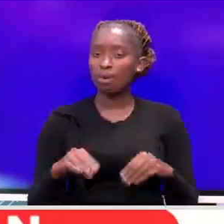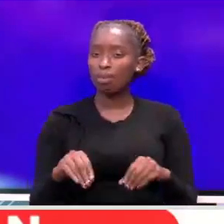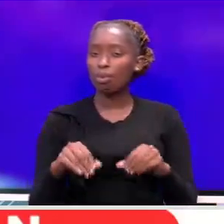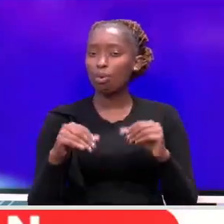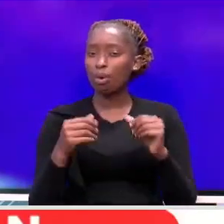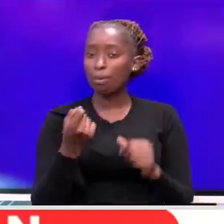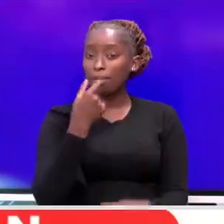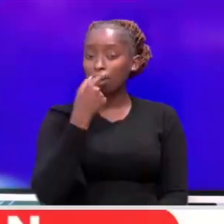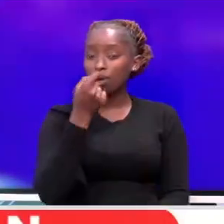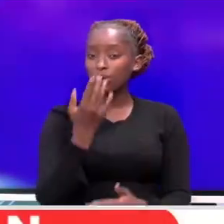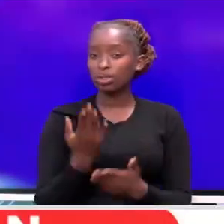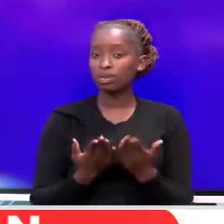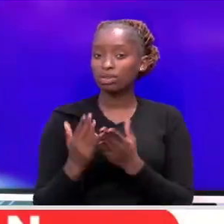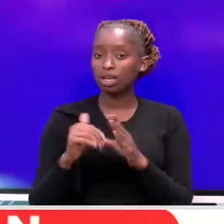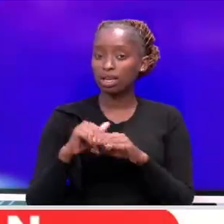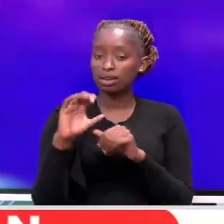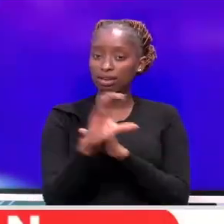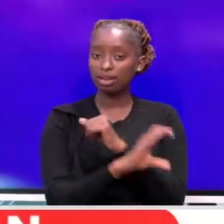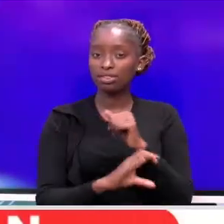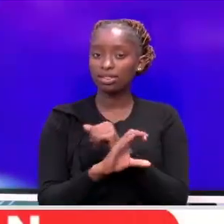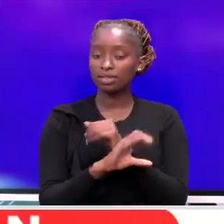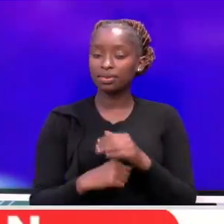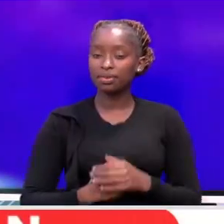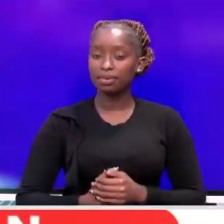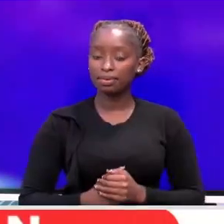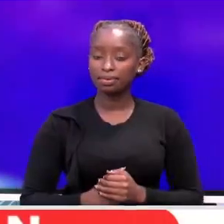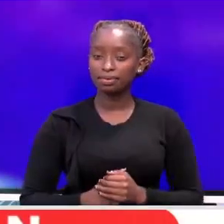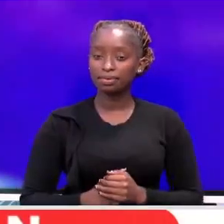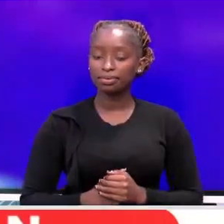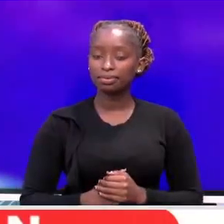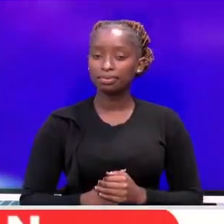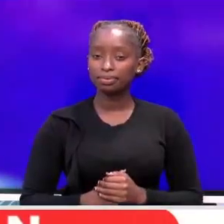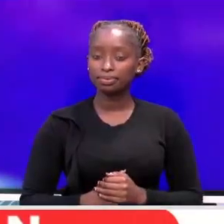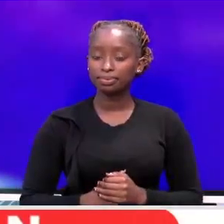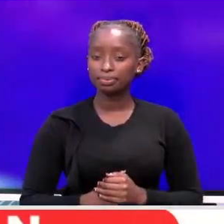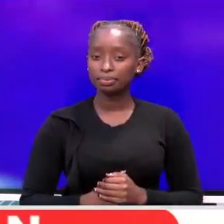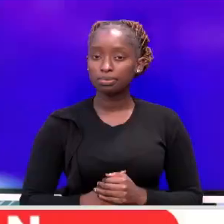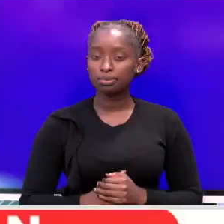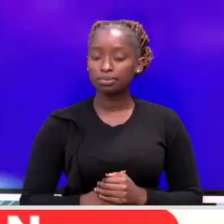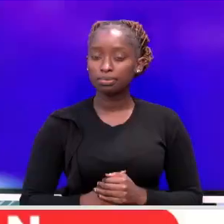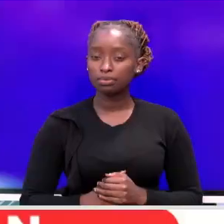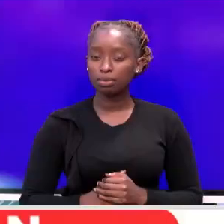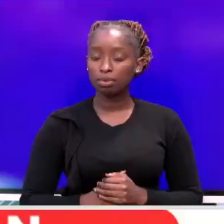in the country. Isaac Famba, TV 47, Trans Nzoia County.